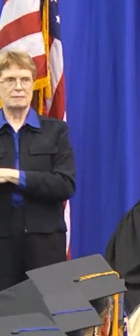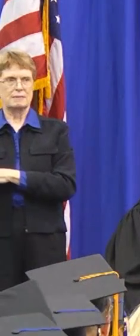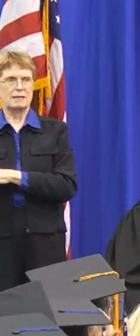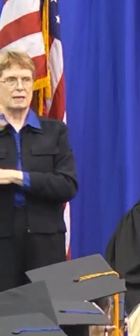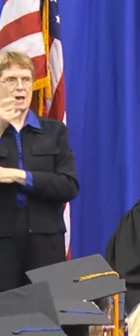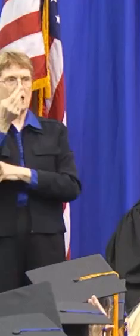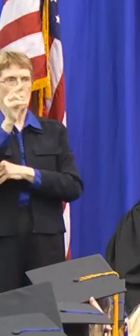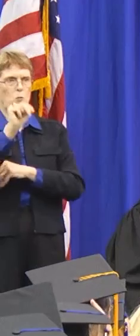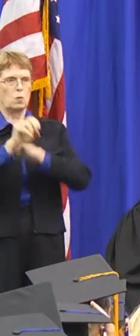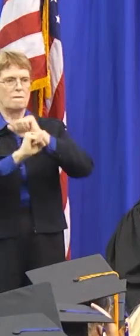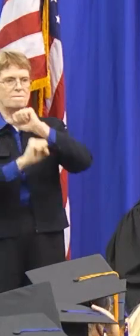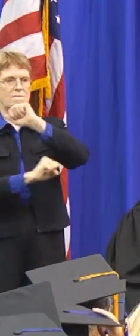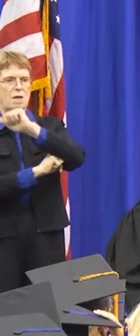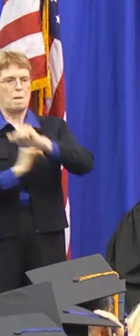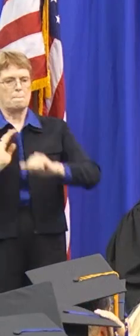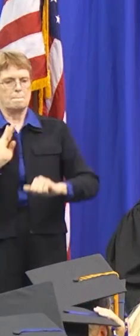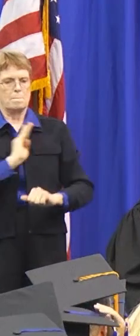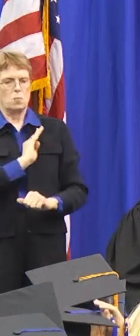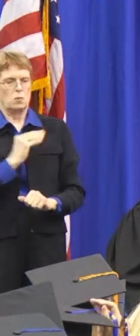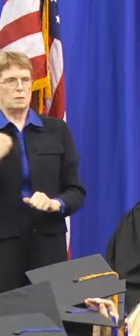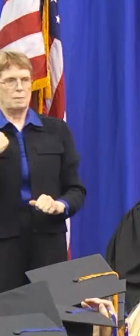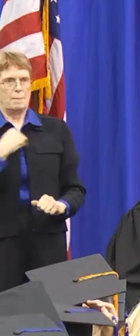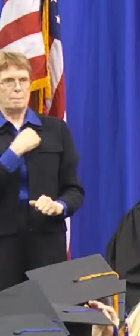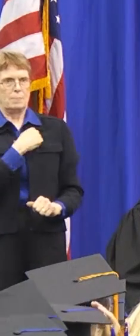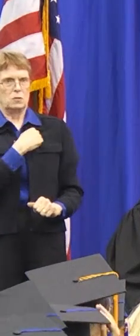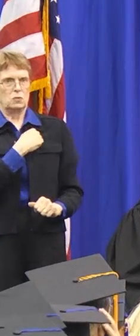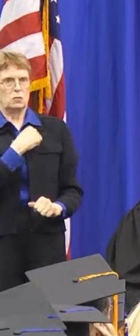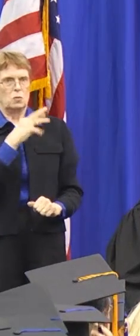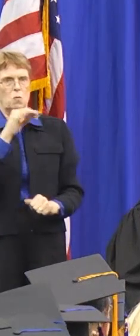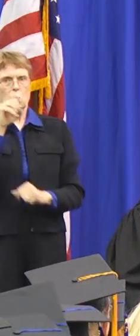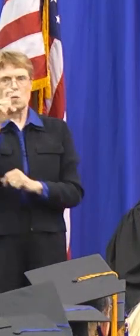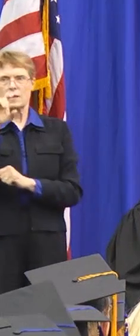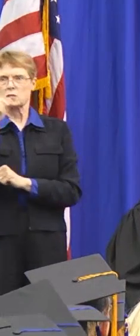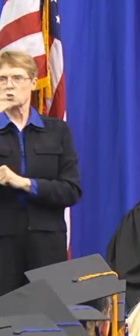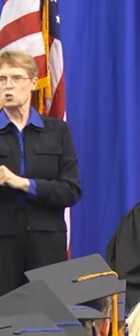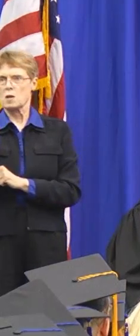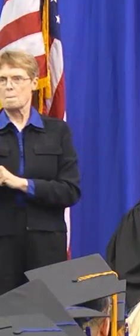Calhoun Foundation Board Members Rex Cheatham,